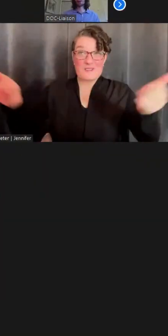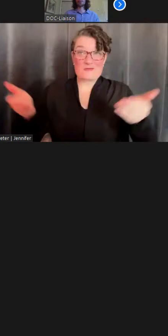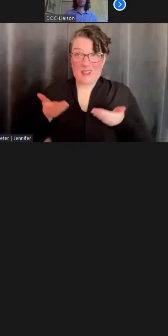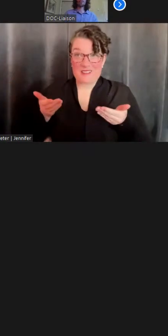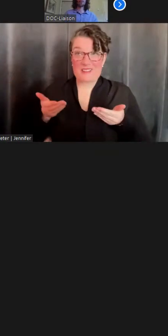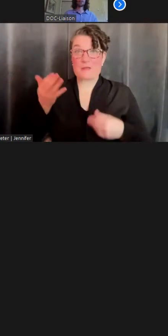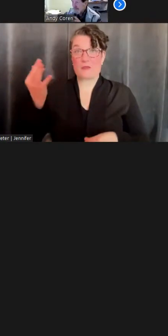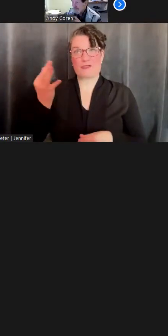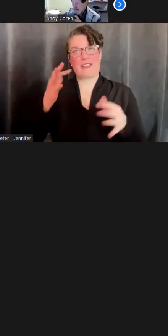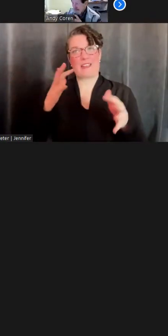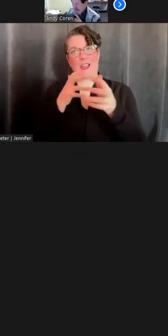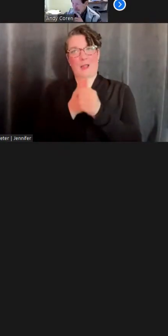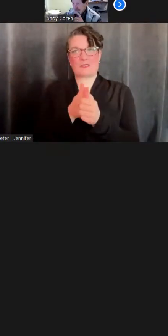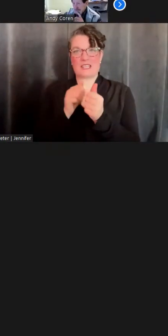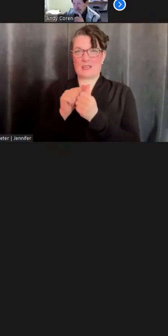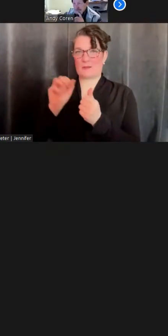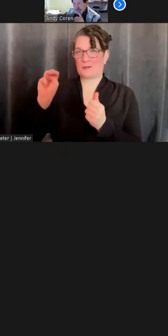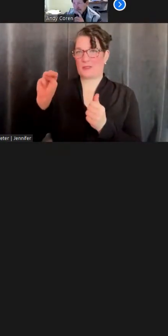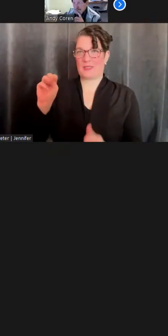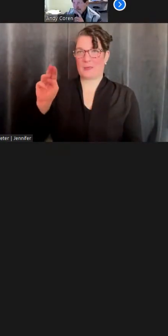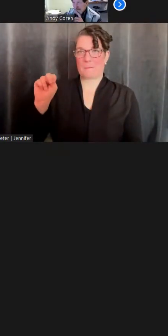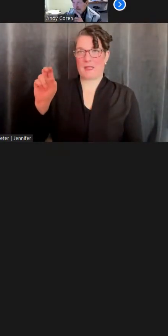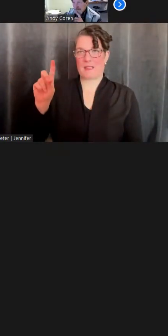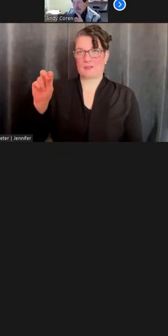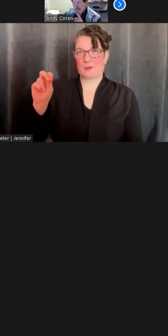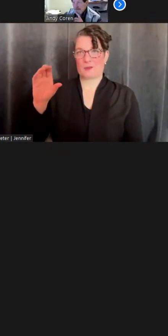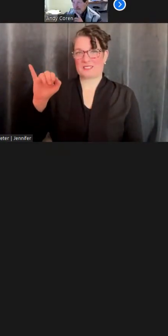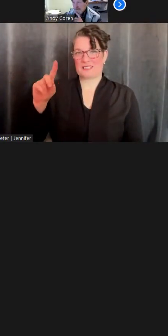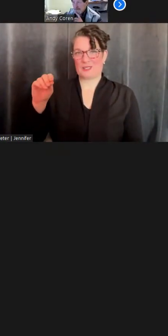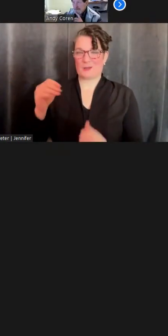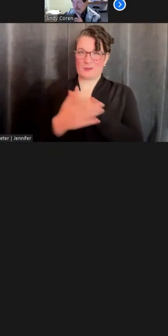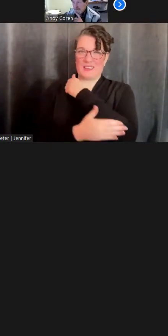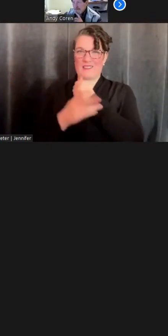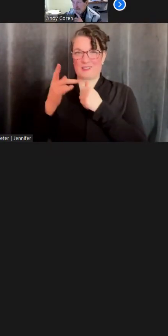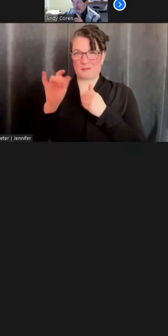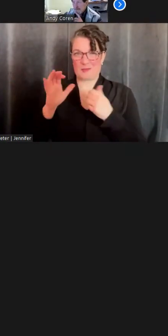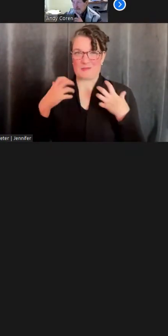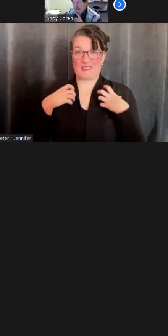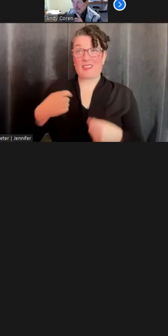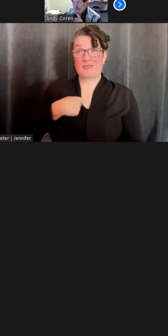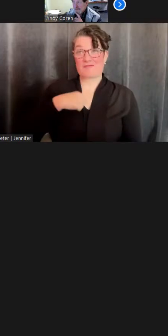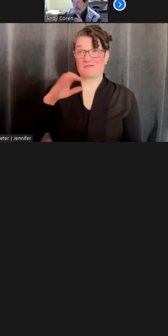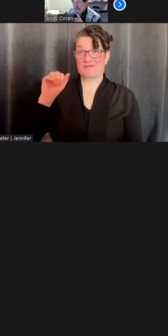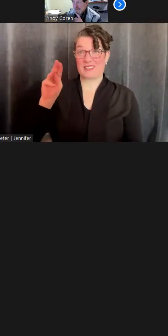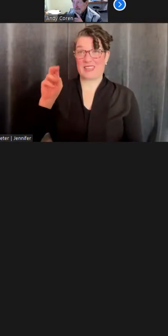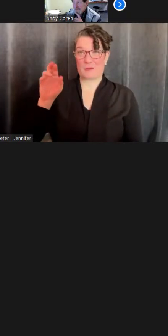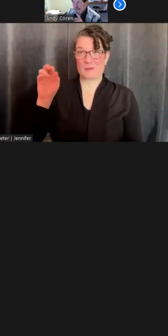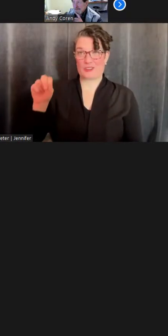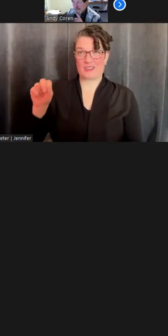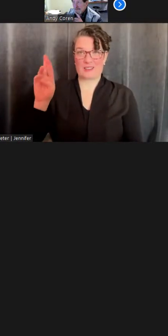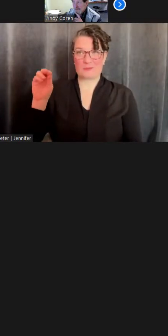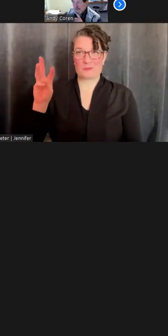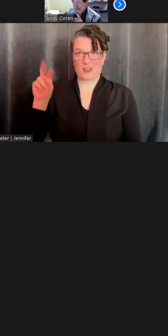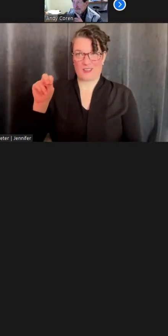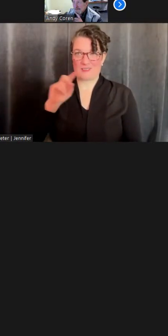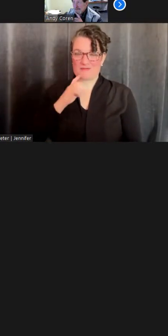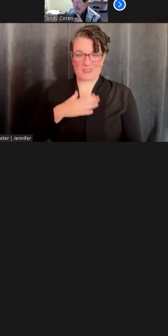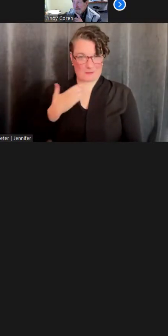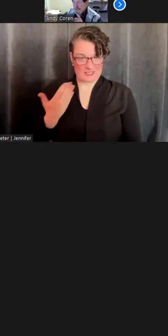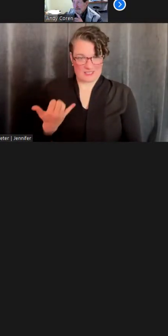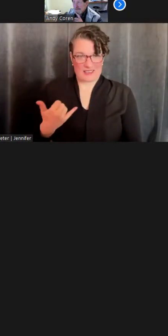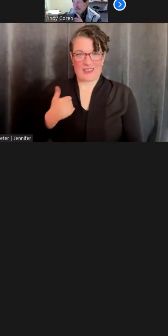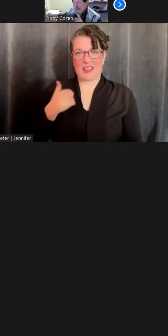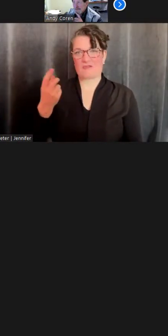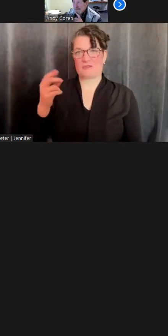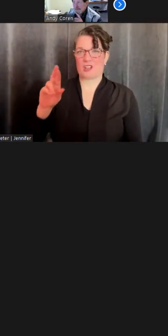Friday Update with Mendocino County Public Health. My name is Cameron Brown, and I'm very happy today to have Dr. Andy Coren, our County Health Officer,